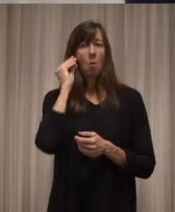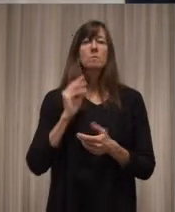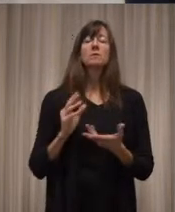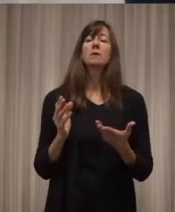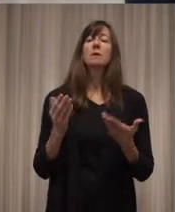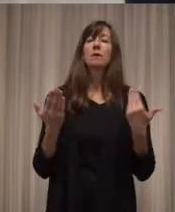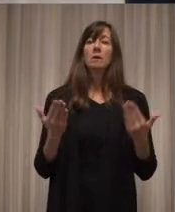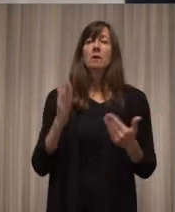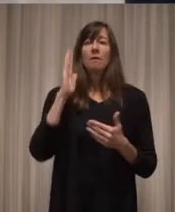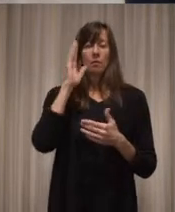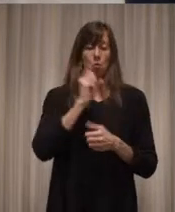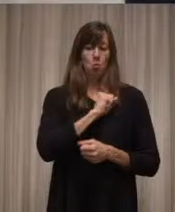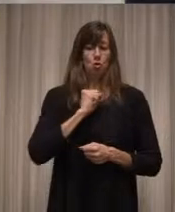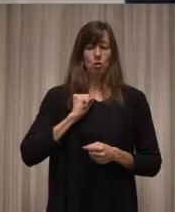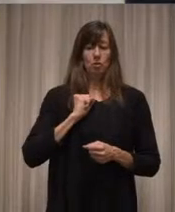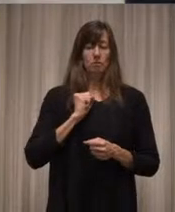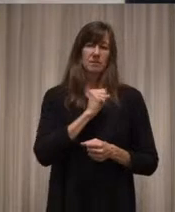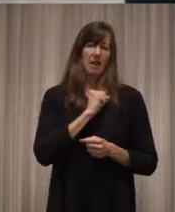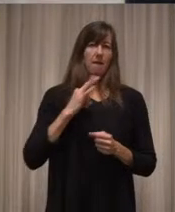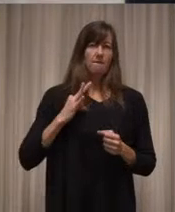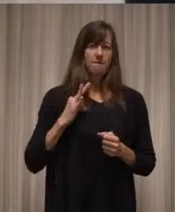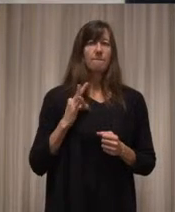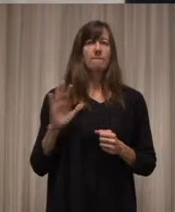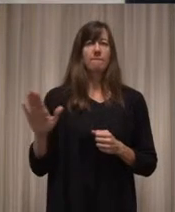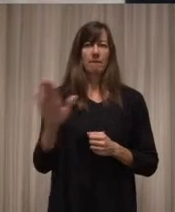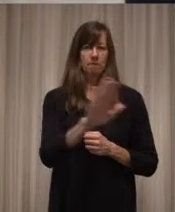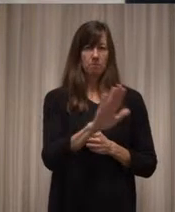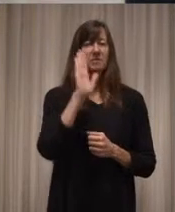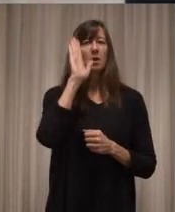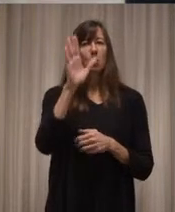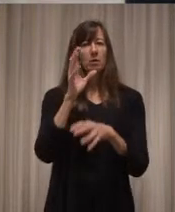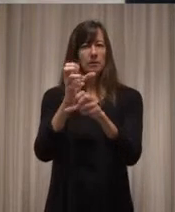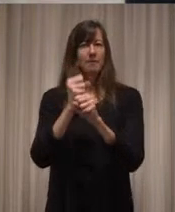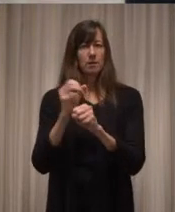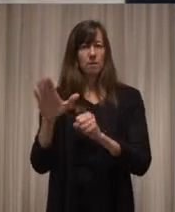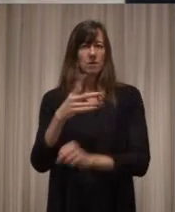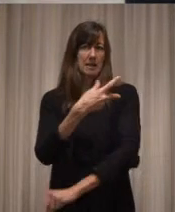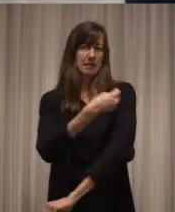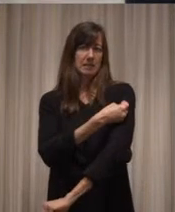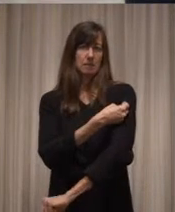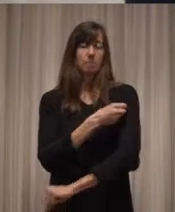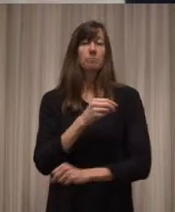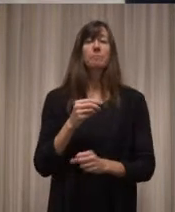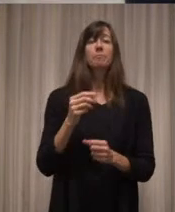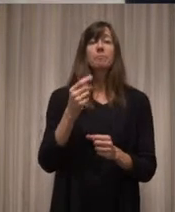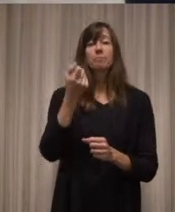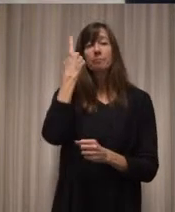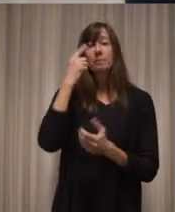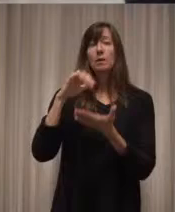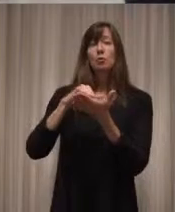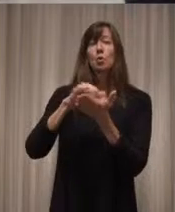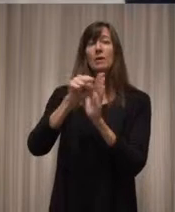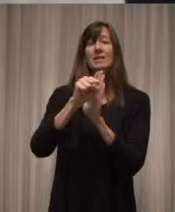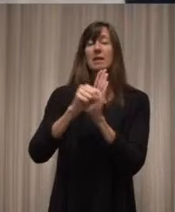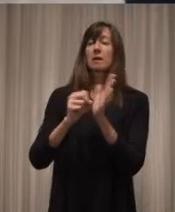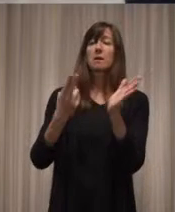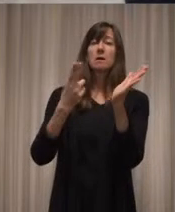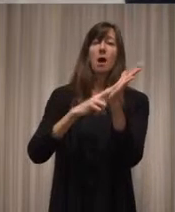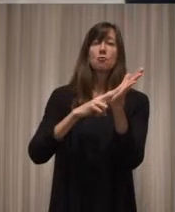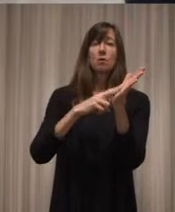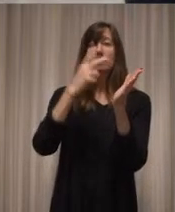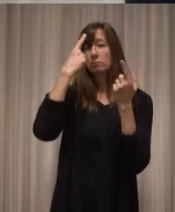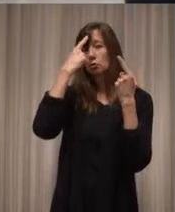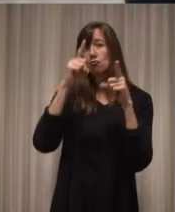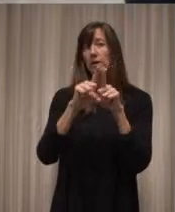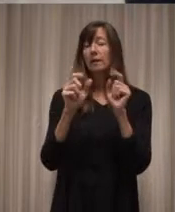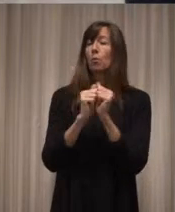their vaccines through CVS pharmacies have been contracted by the state and the federal government to administer those to